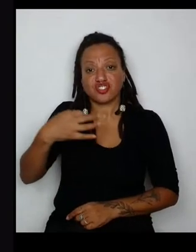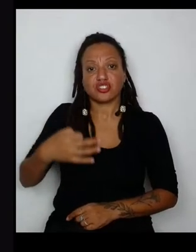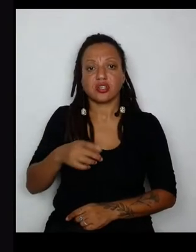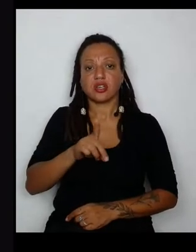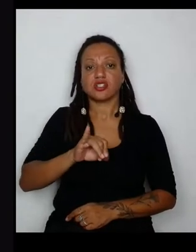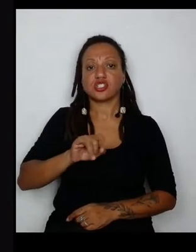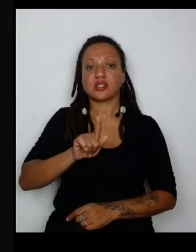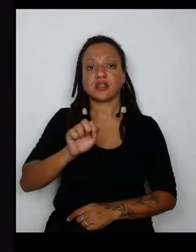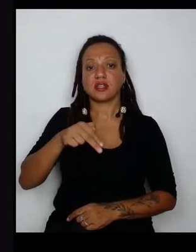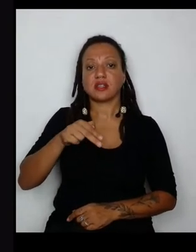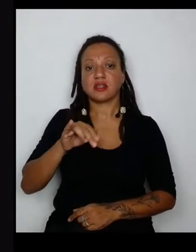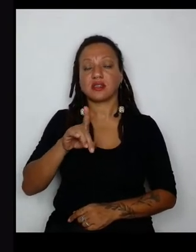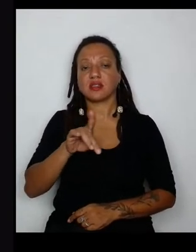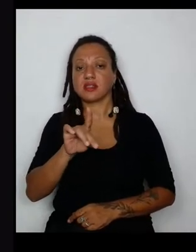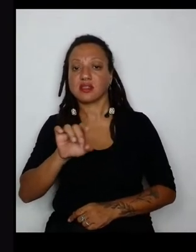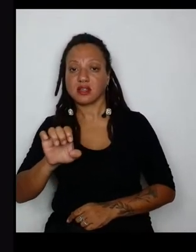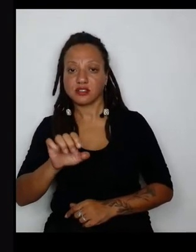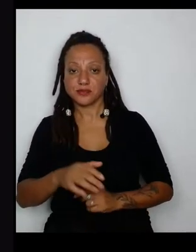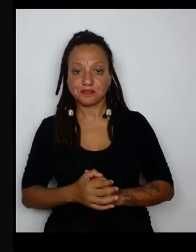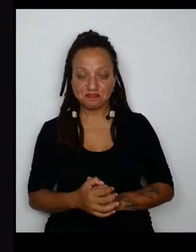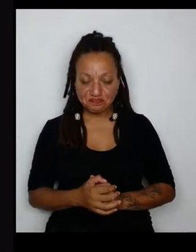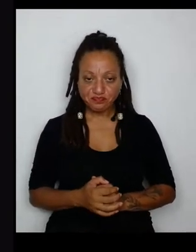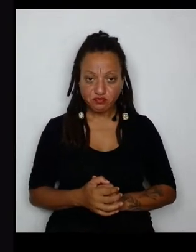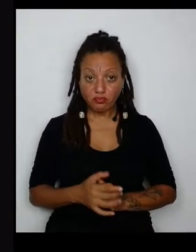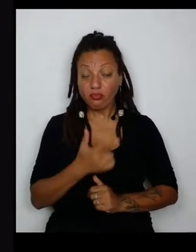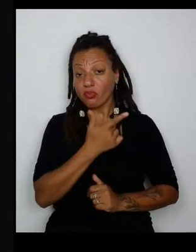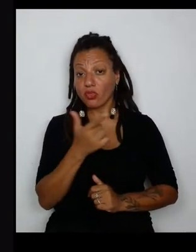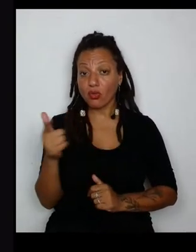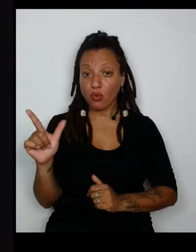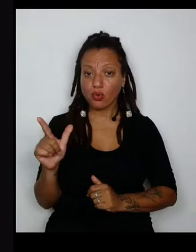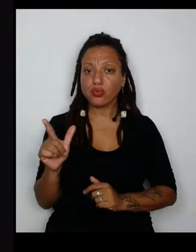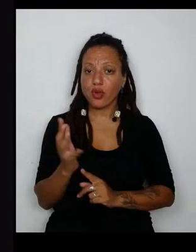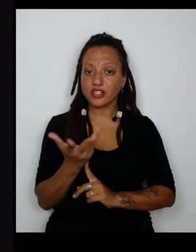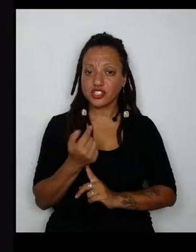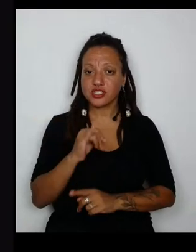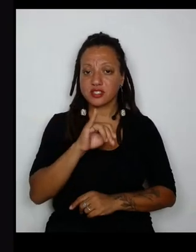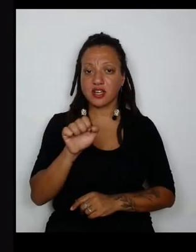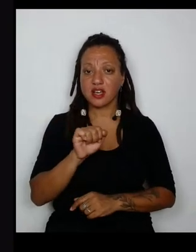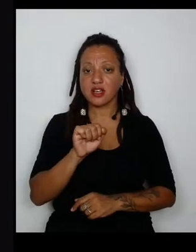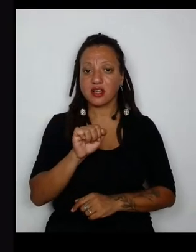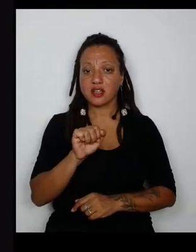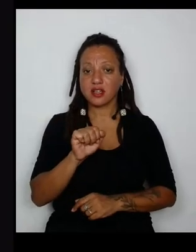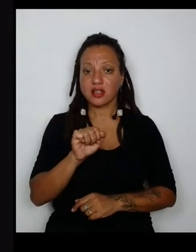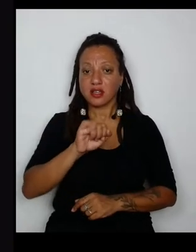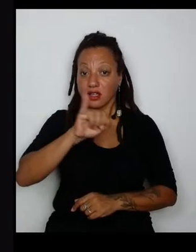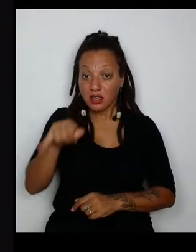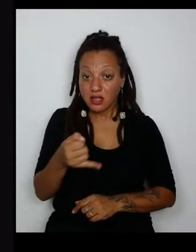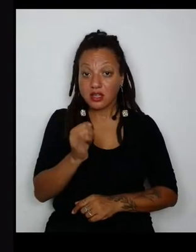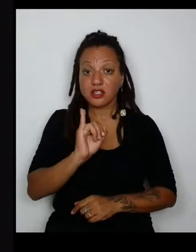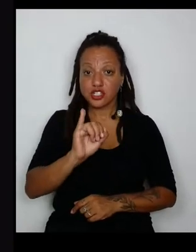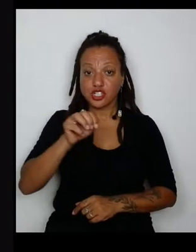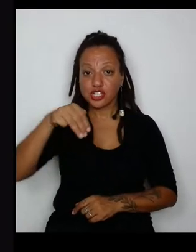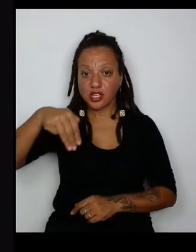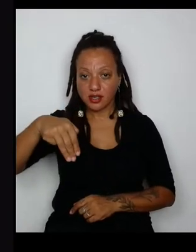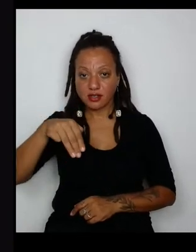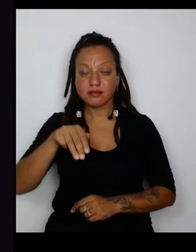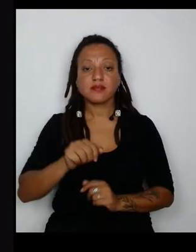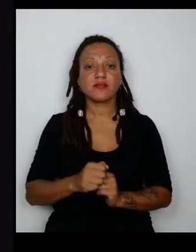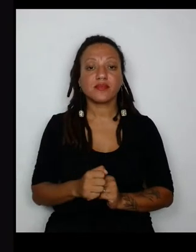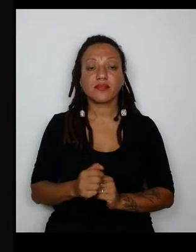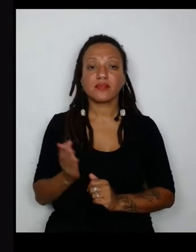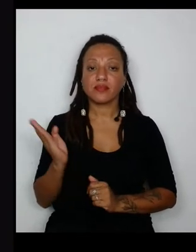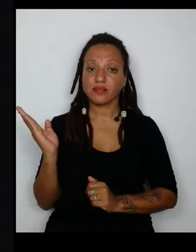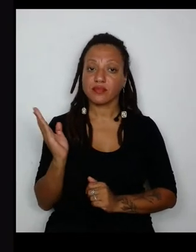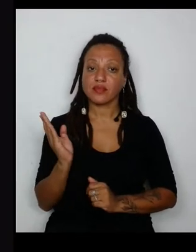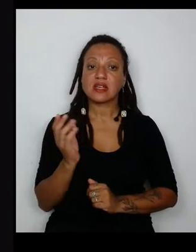collage six tahitians two in leningrad four in paper is composed of two images